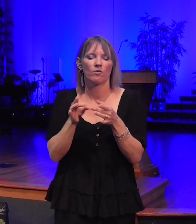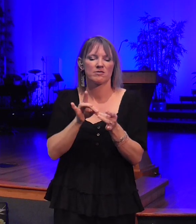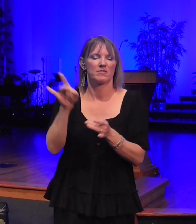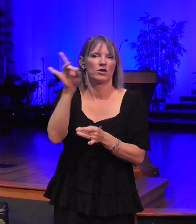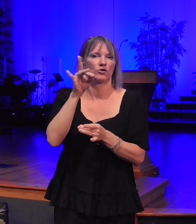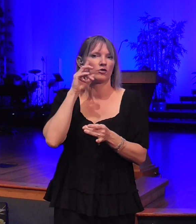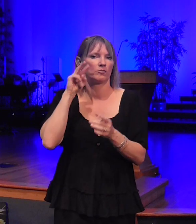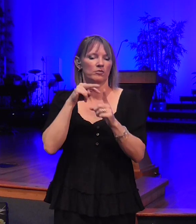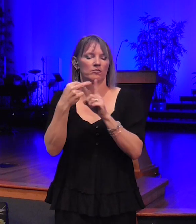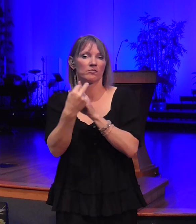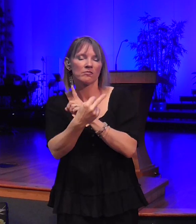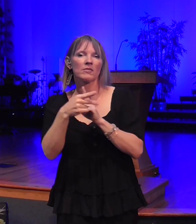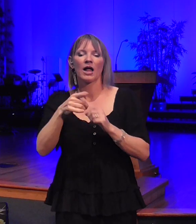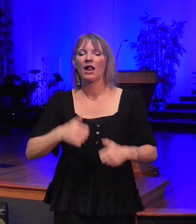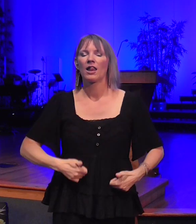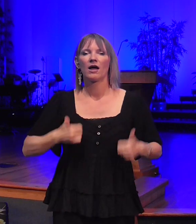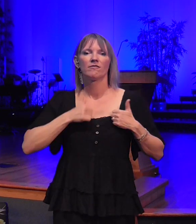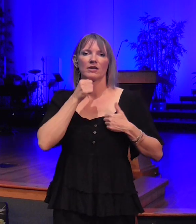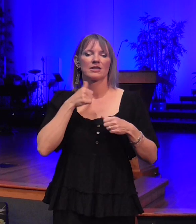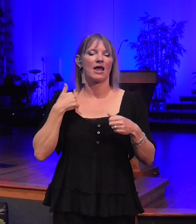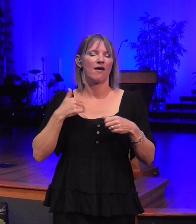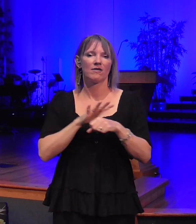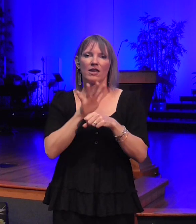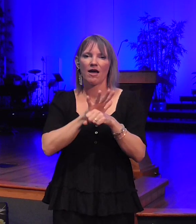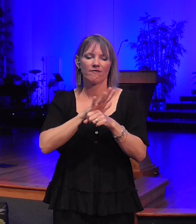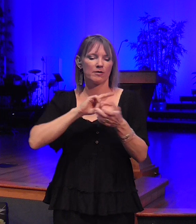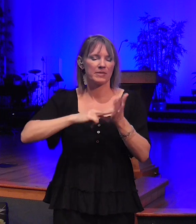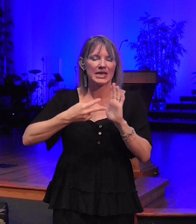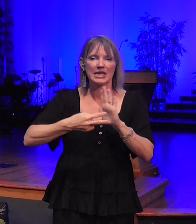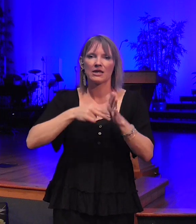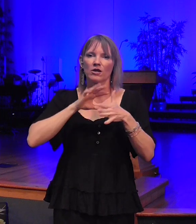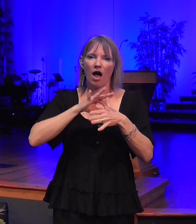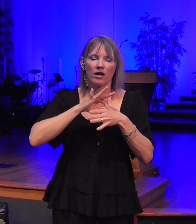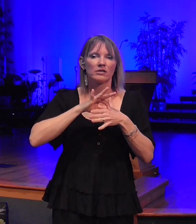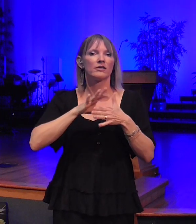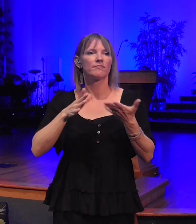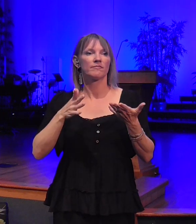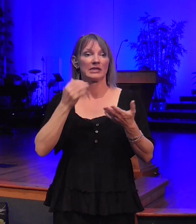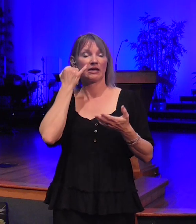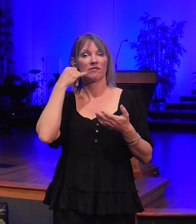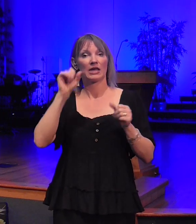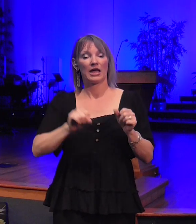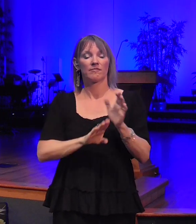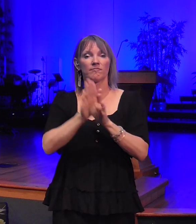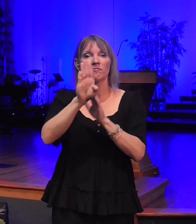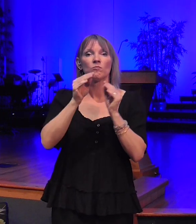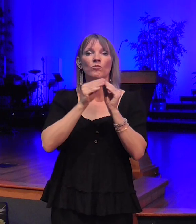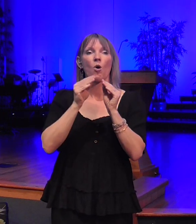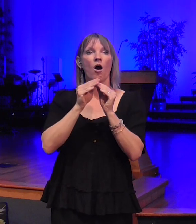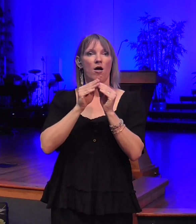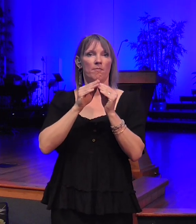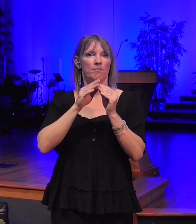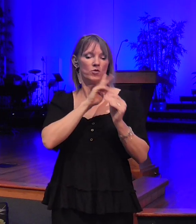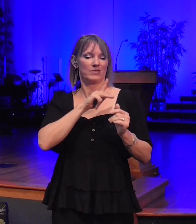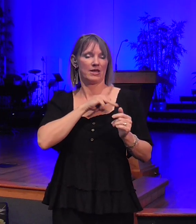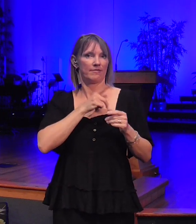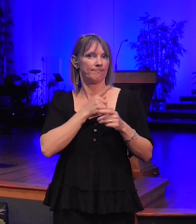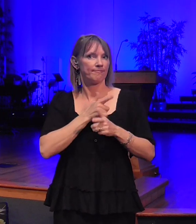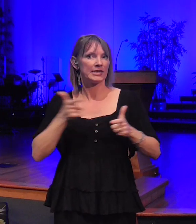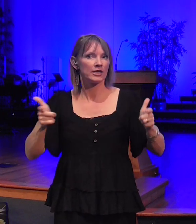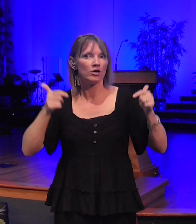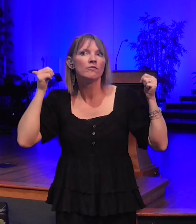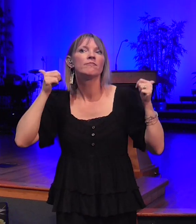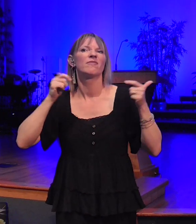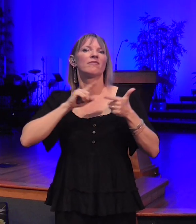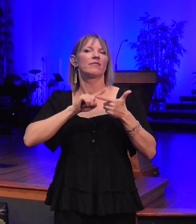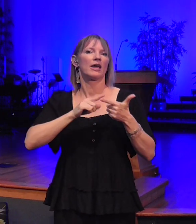has not sufficient content, sufficient meaning. If they are enabled to develop into more spacious personalities, the neurosis generally